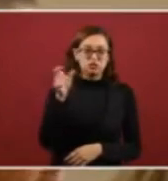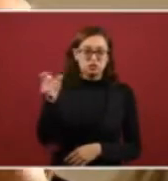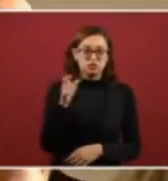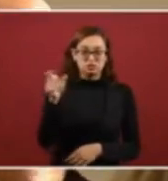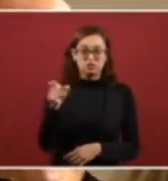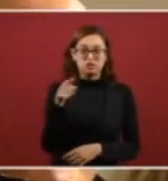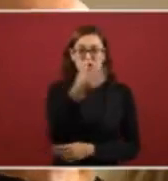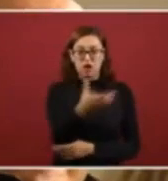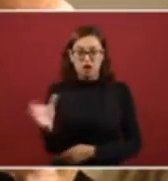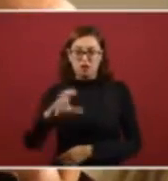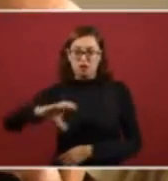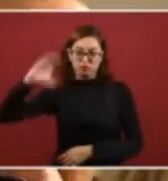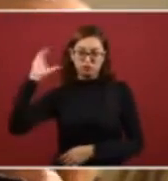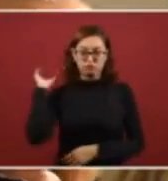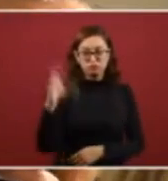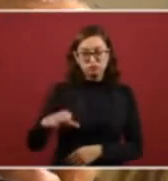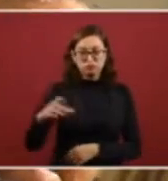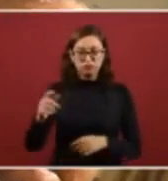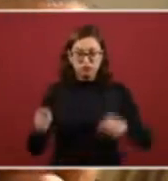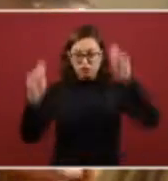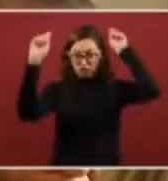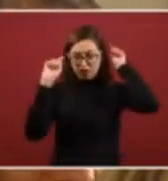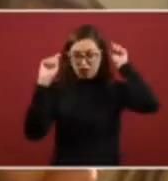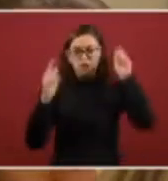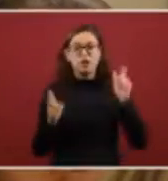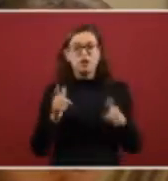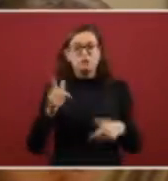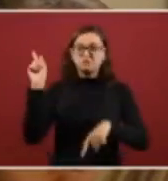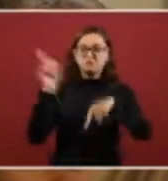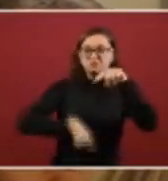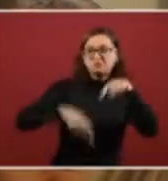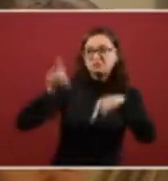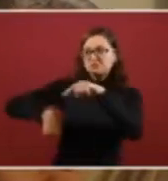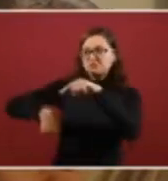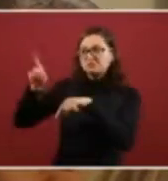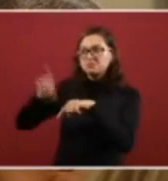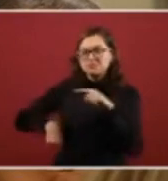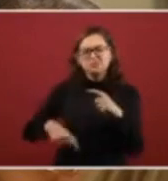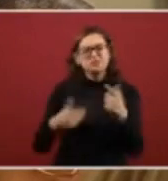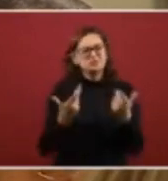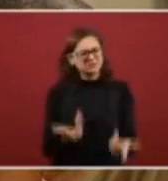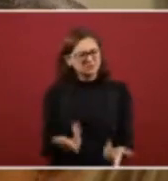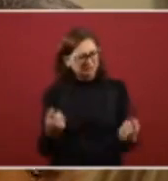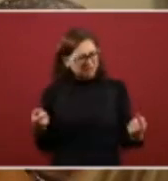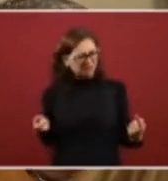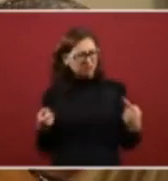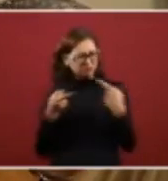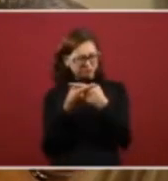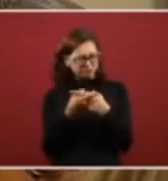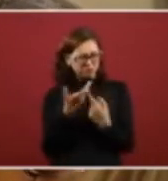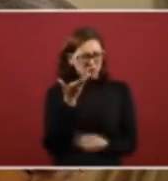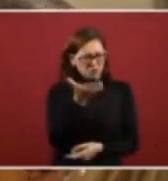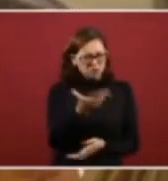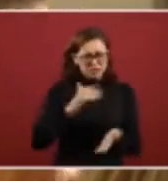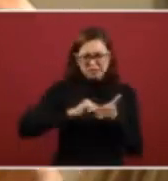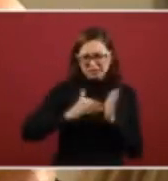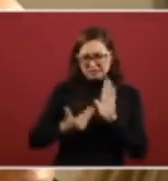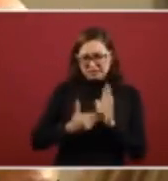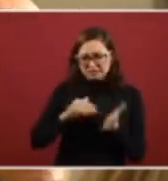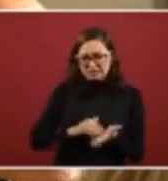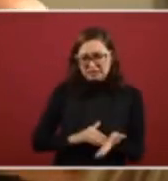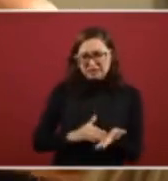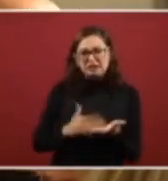kind of American football, and so they do not take